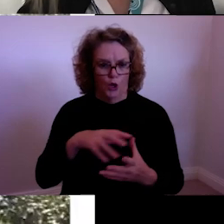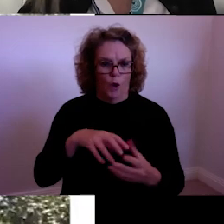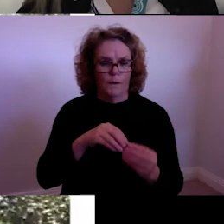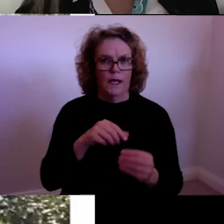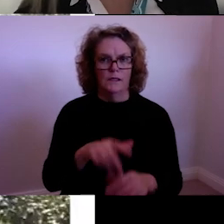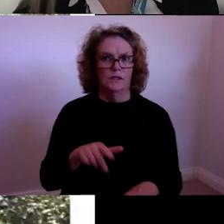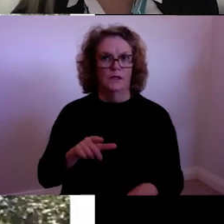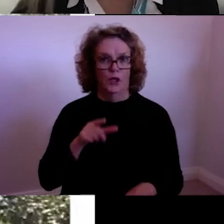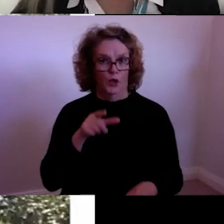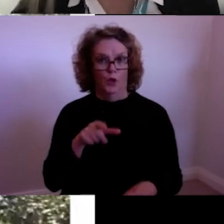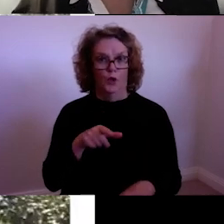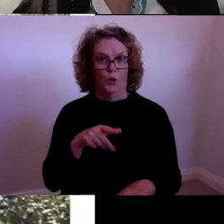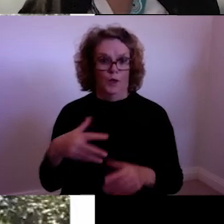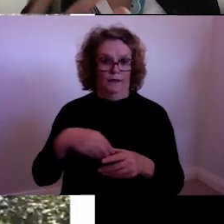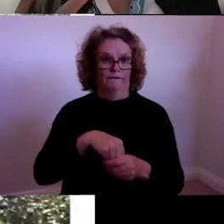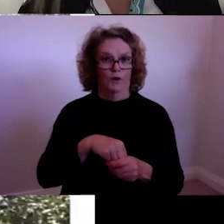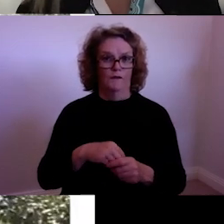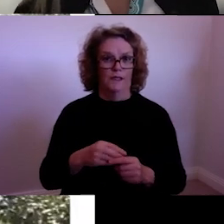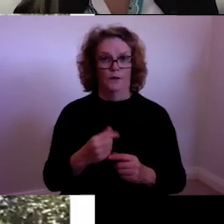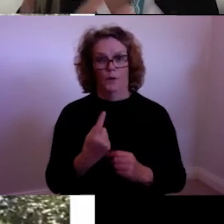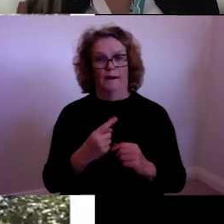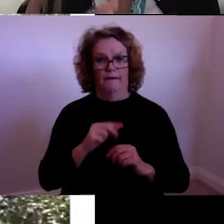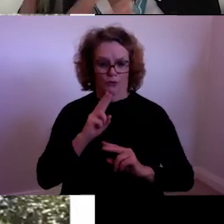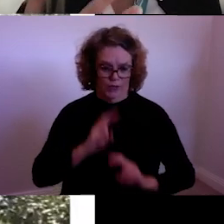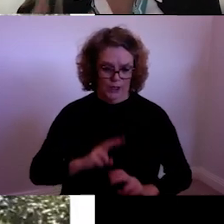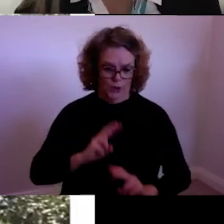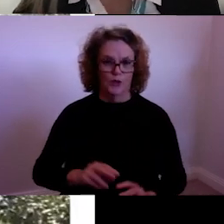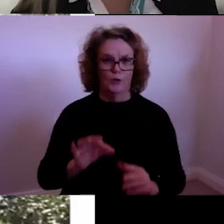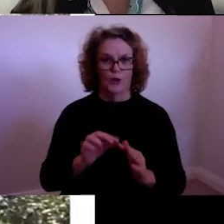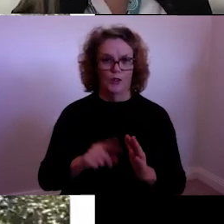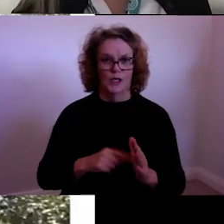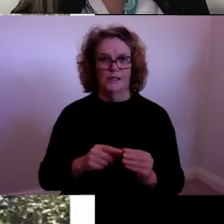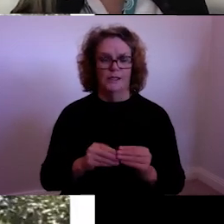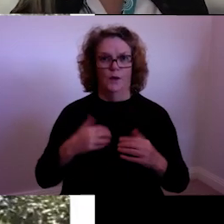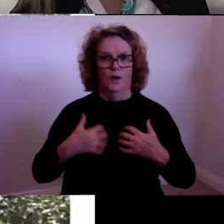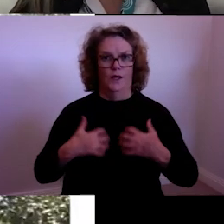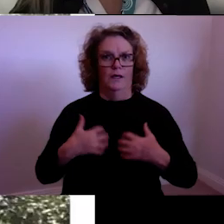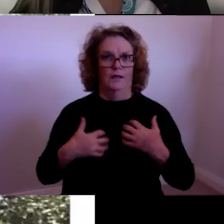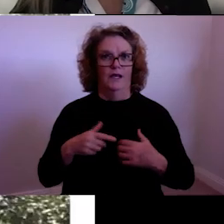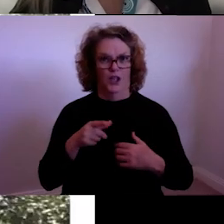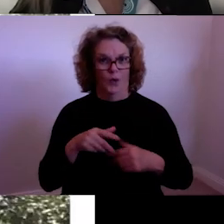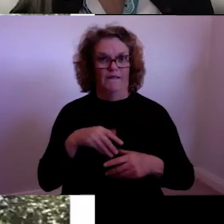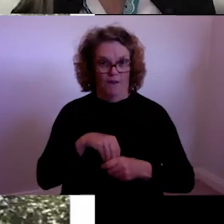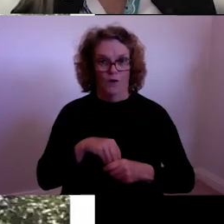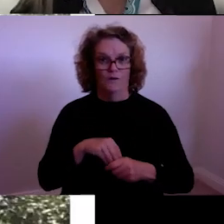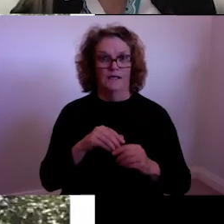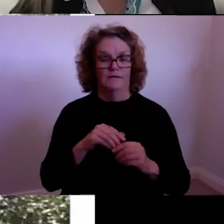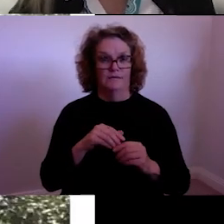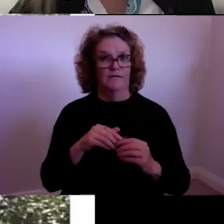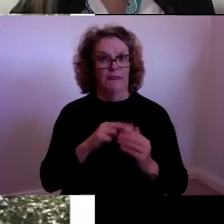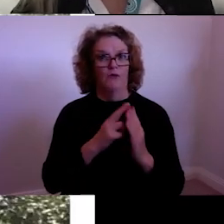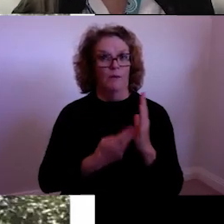So we were so excited to realize that you had been in this paper, right? So that was a very